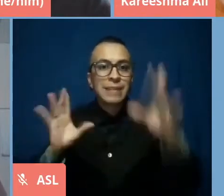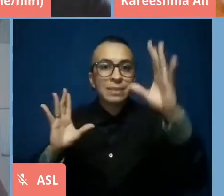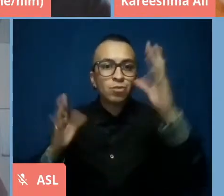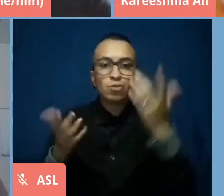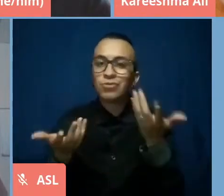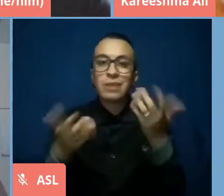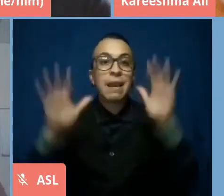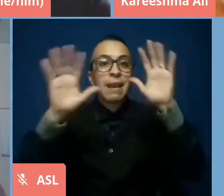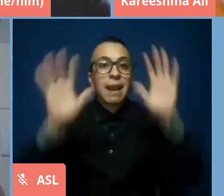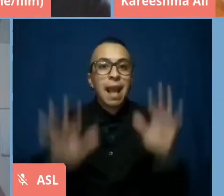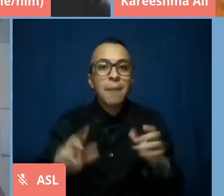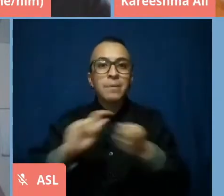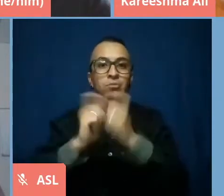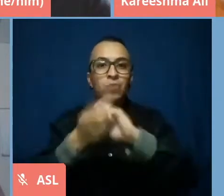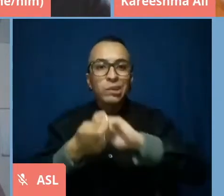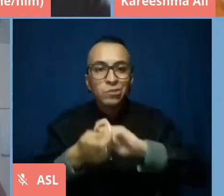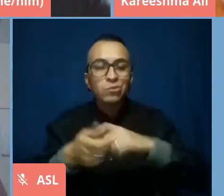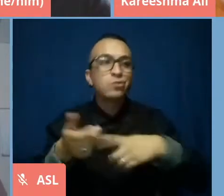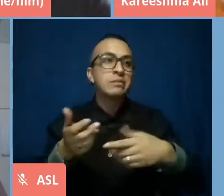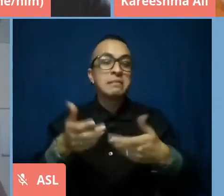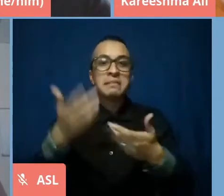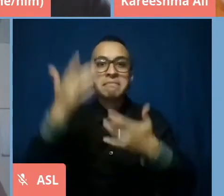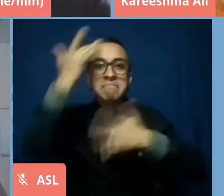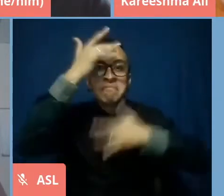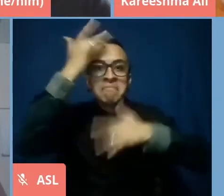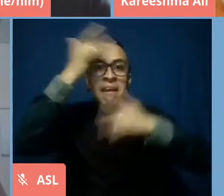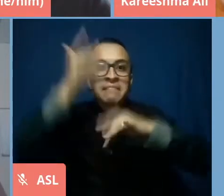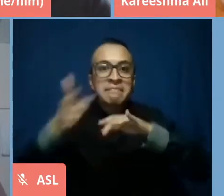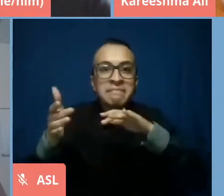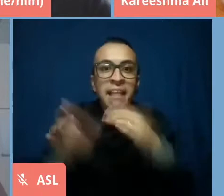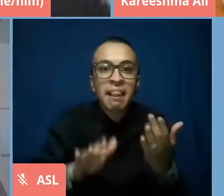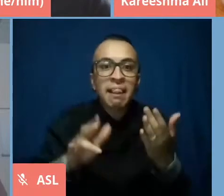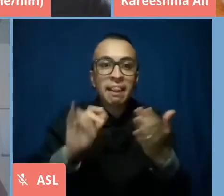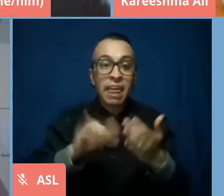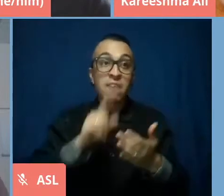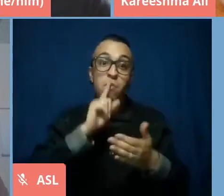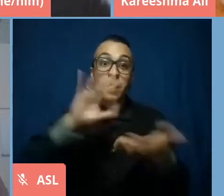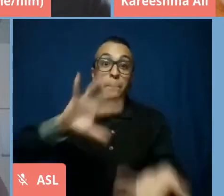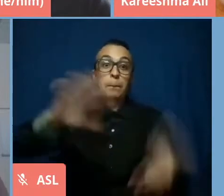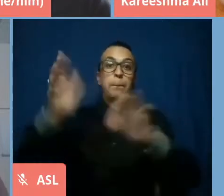climate change that we're facing, or deadly viruses that have upended our lives.